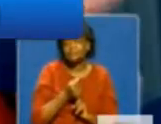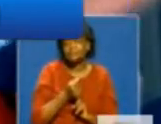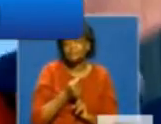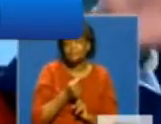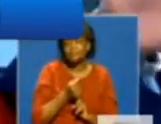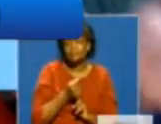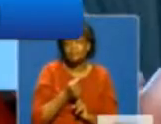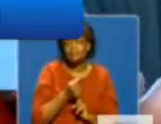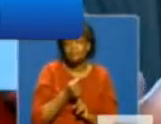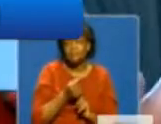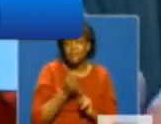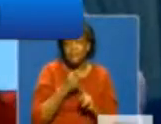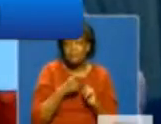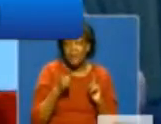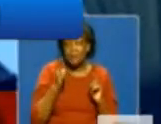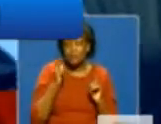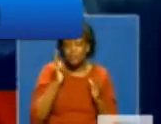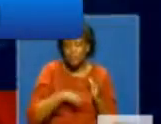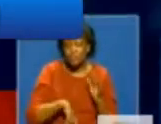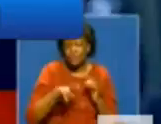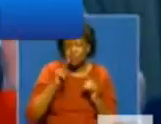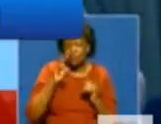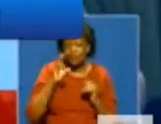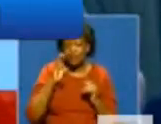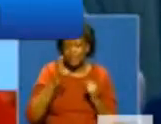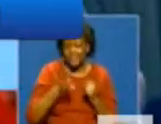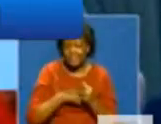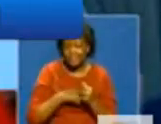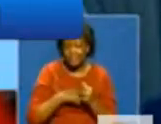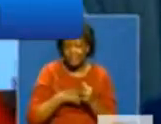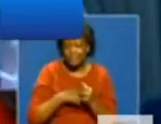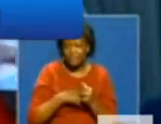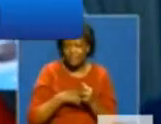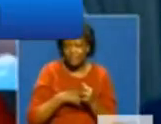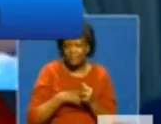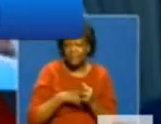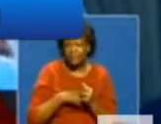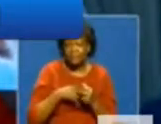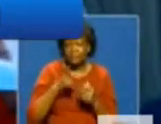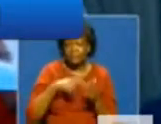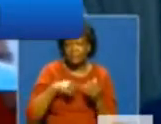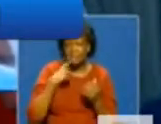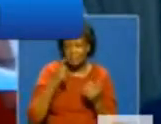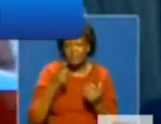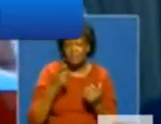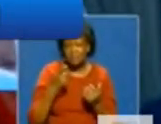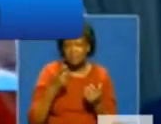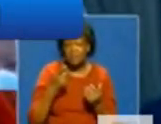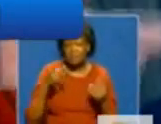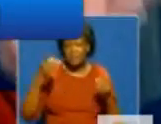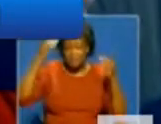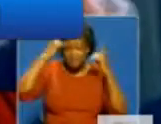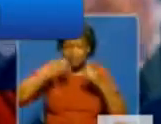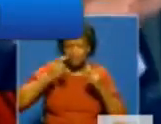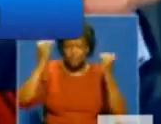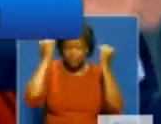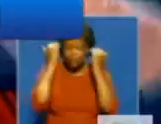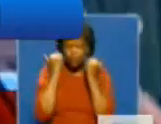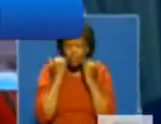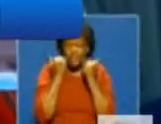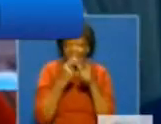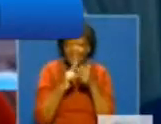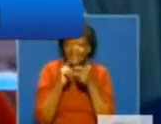But what is in 257 is what's being supplanted by the decision of the court. And it is